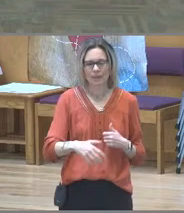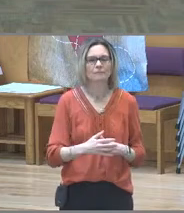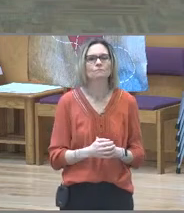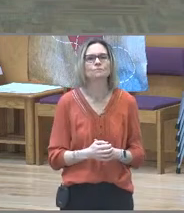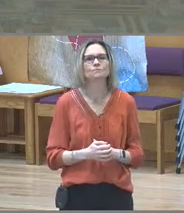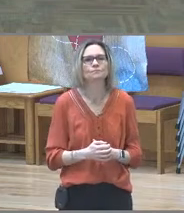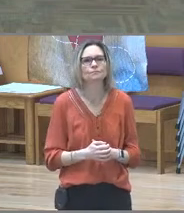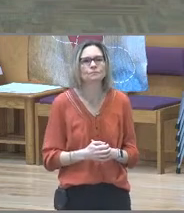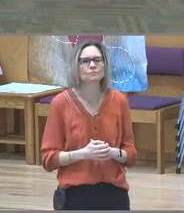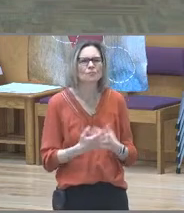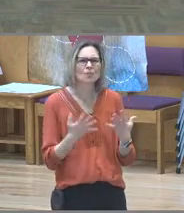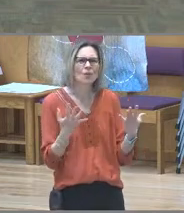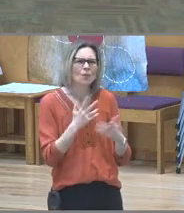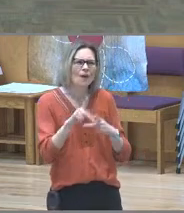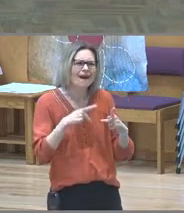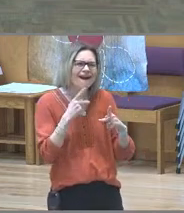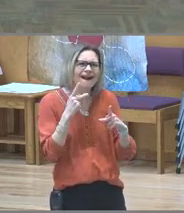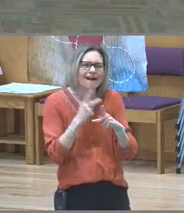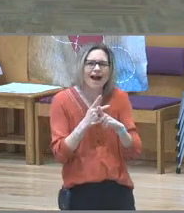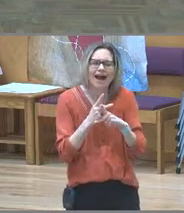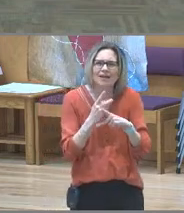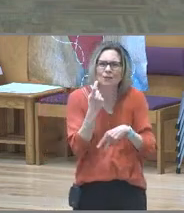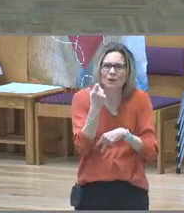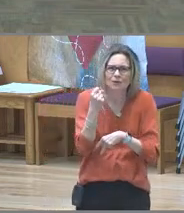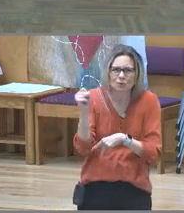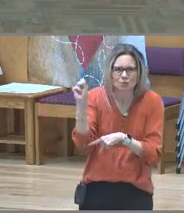What type of revolution was that?